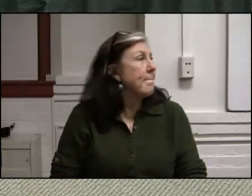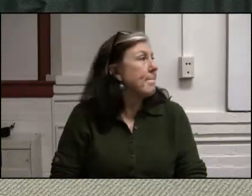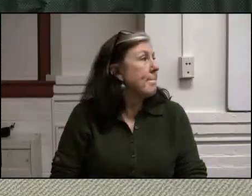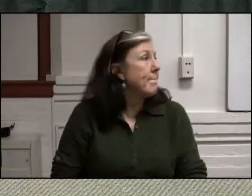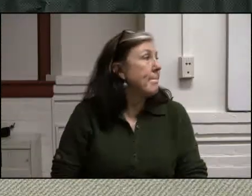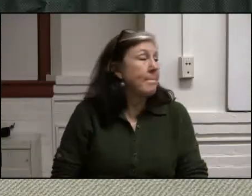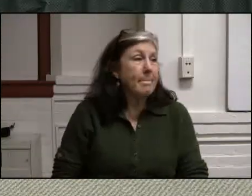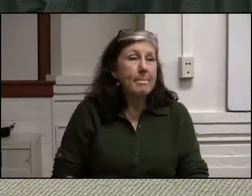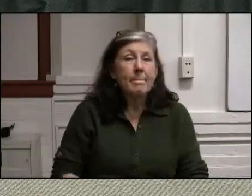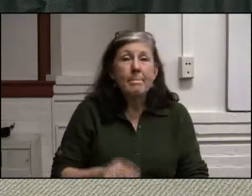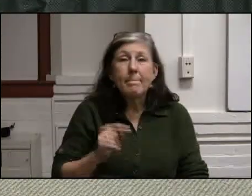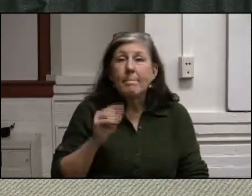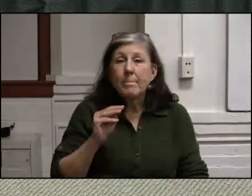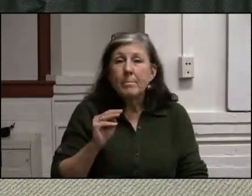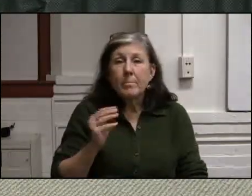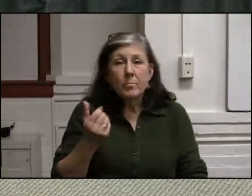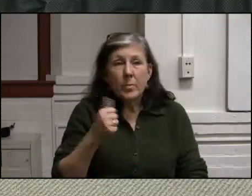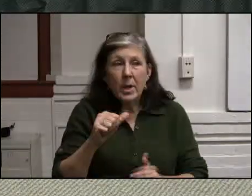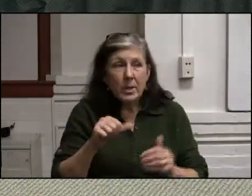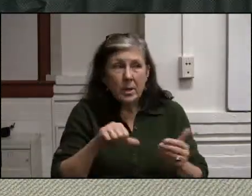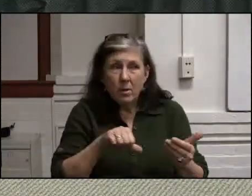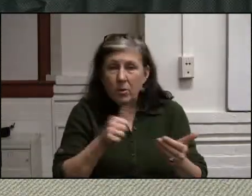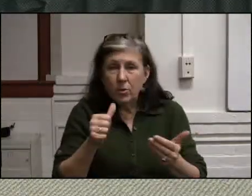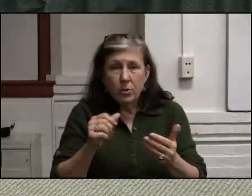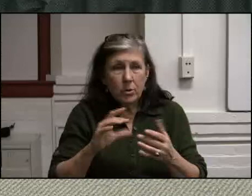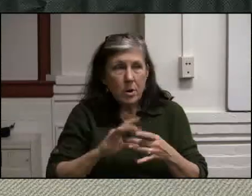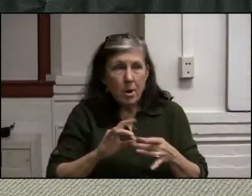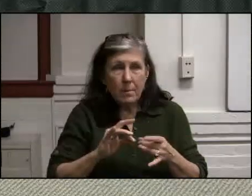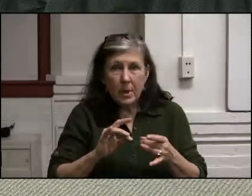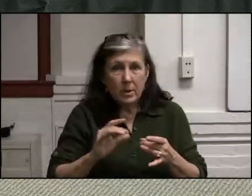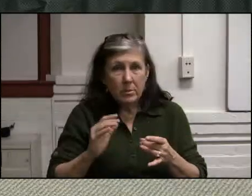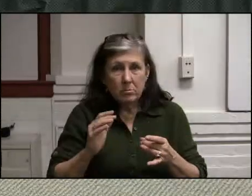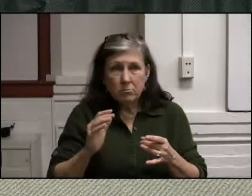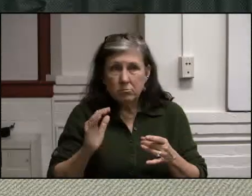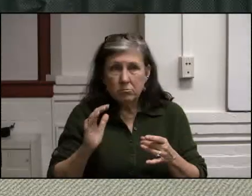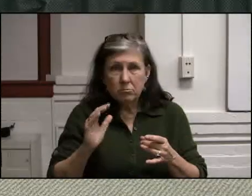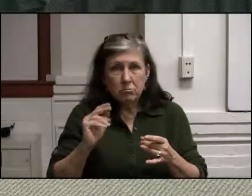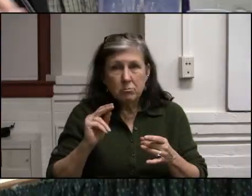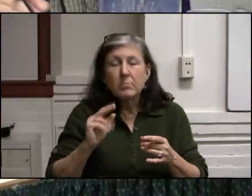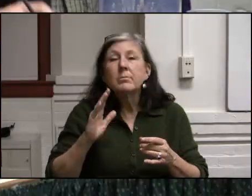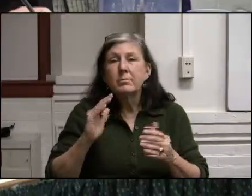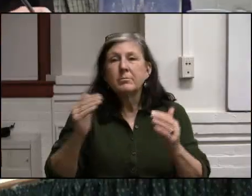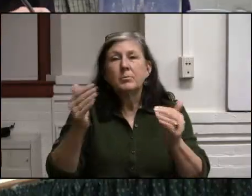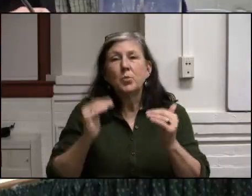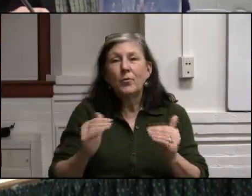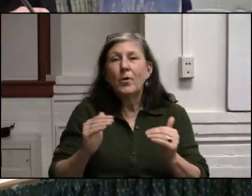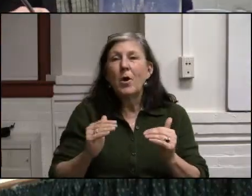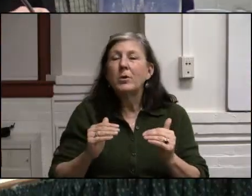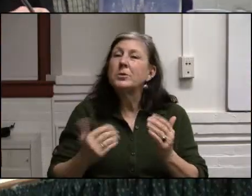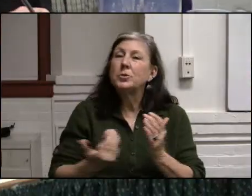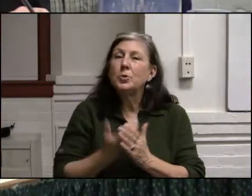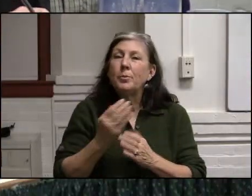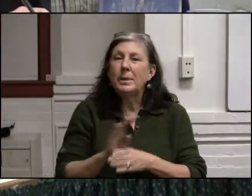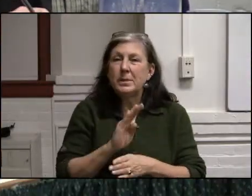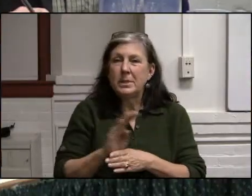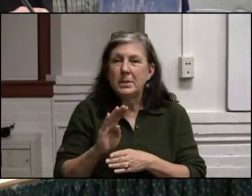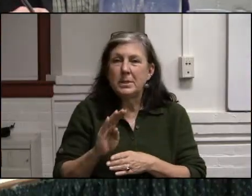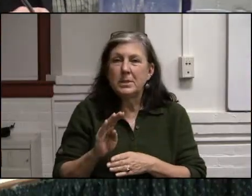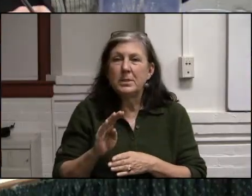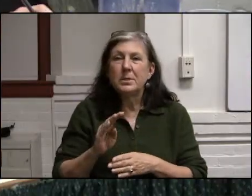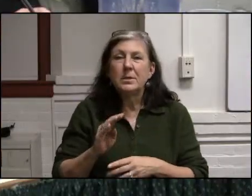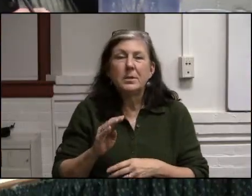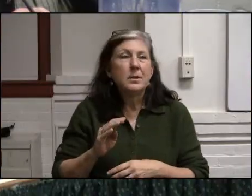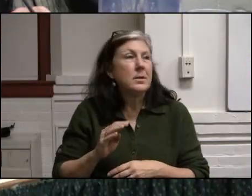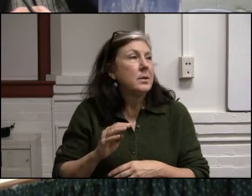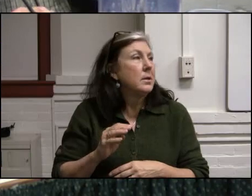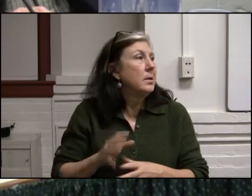Unless anyone else has any other comments, I guess we'll move on to new business. And we have, I